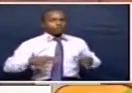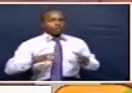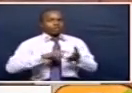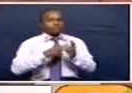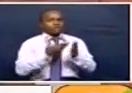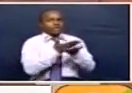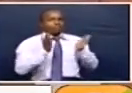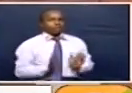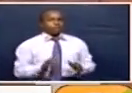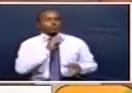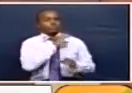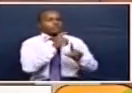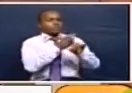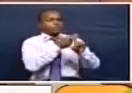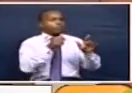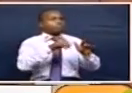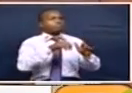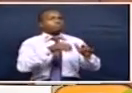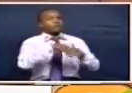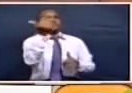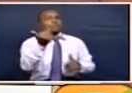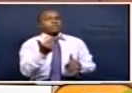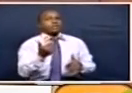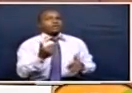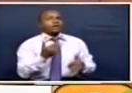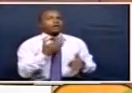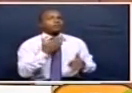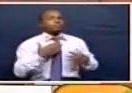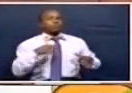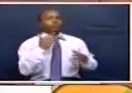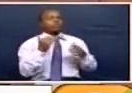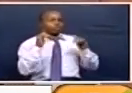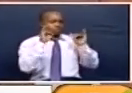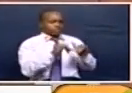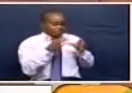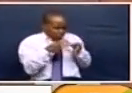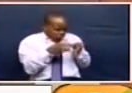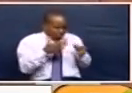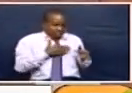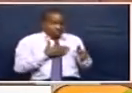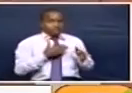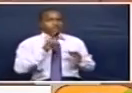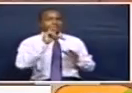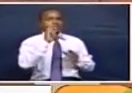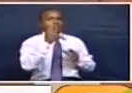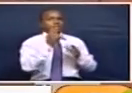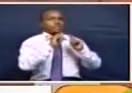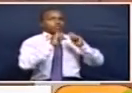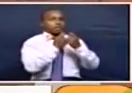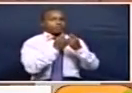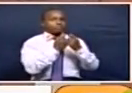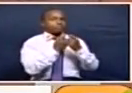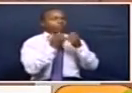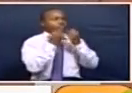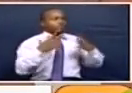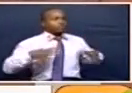complaining about it being from elsewhere, people want to live in their own tribal cocoons. Kenya is a country of many people. I have a right, you have a right to